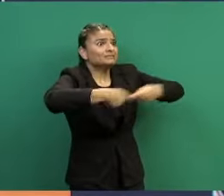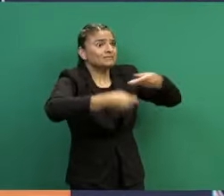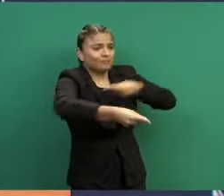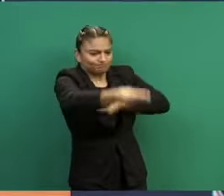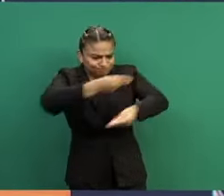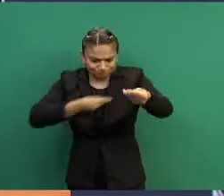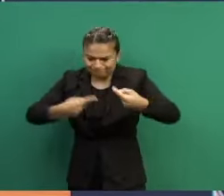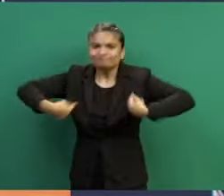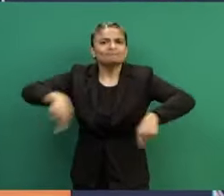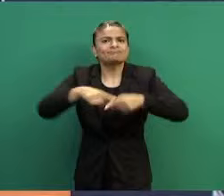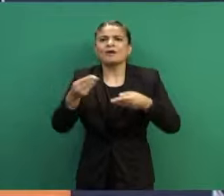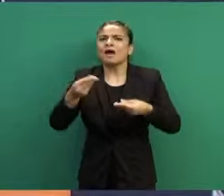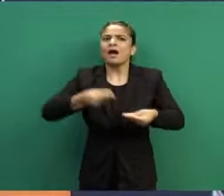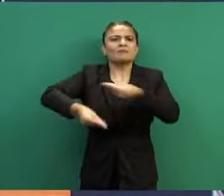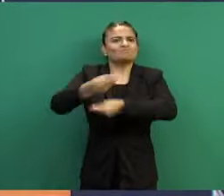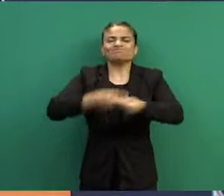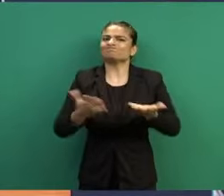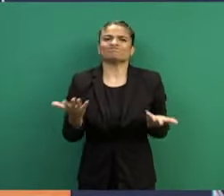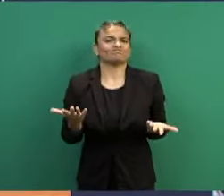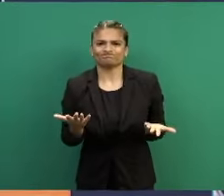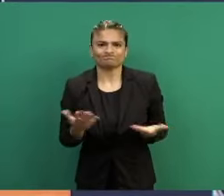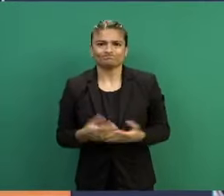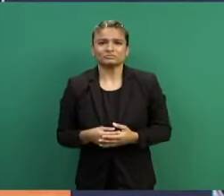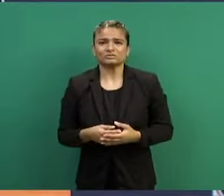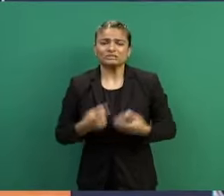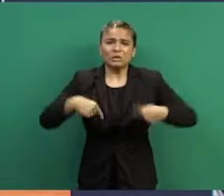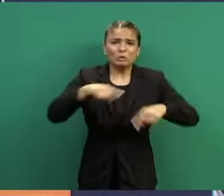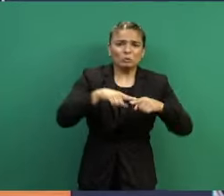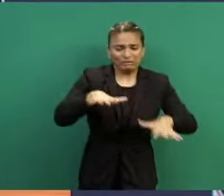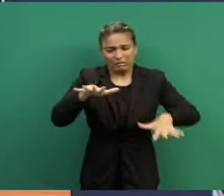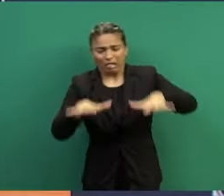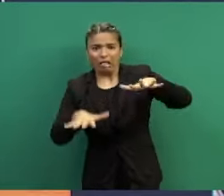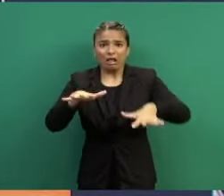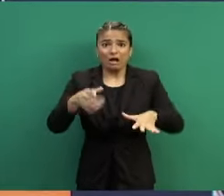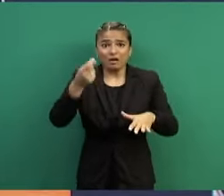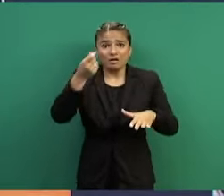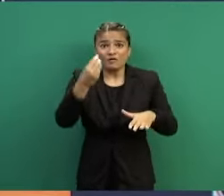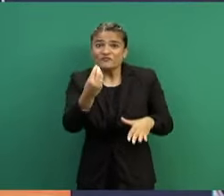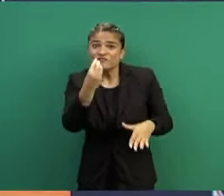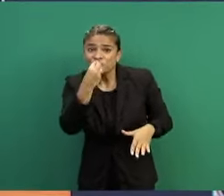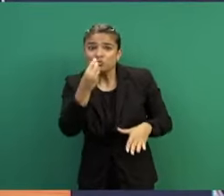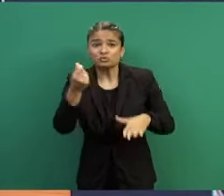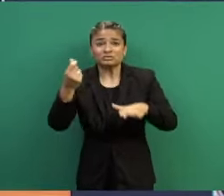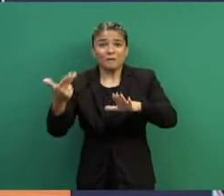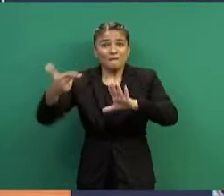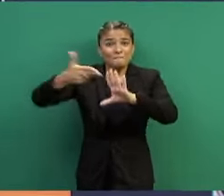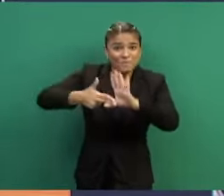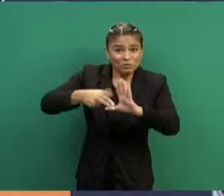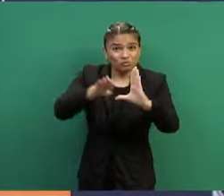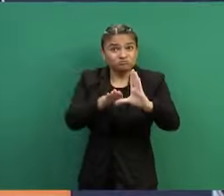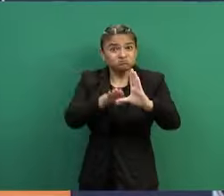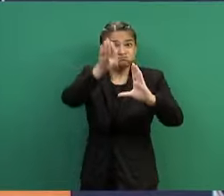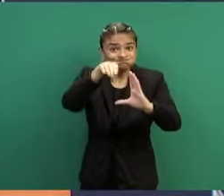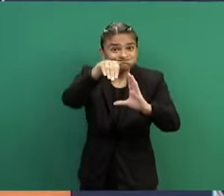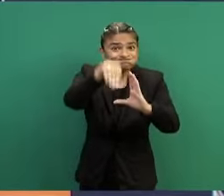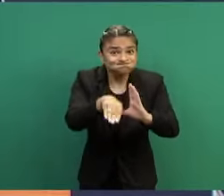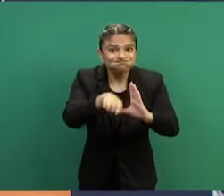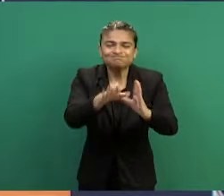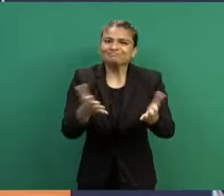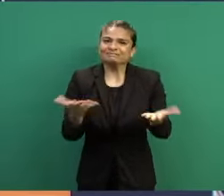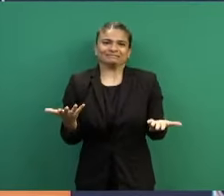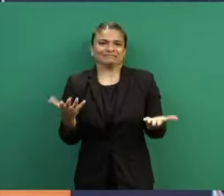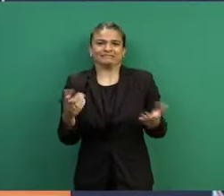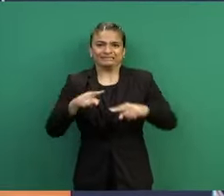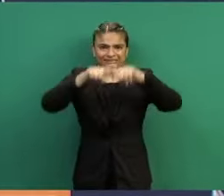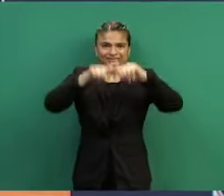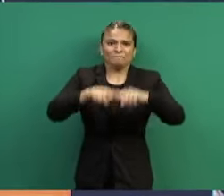Given uncertain food and fuel price inflation, considerable risk still attaches to the forecast for